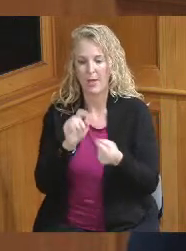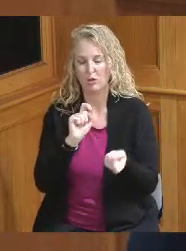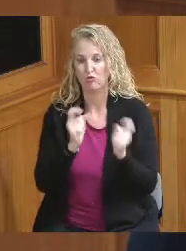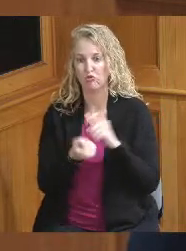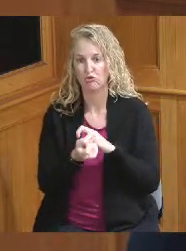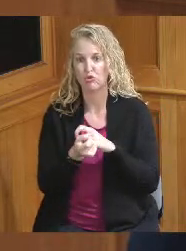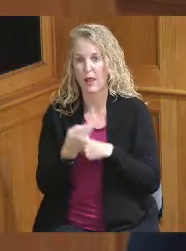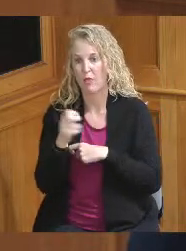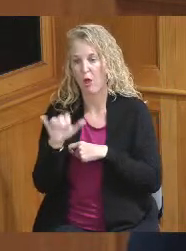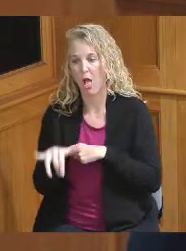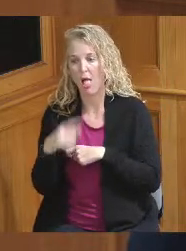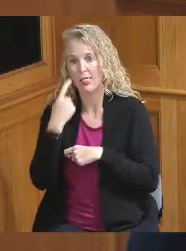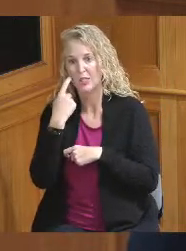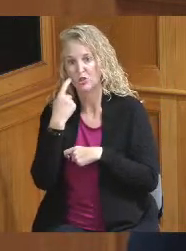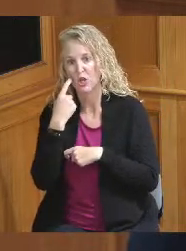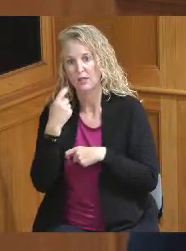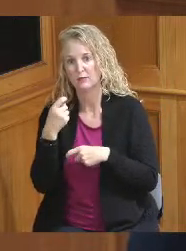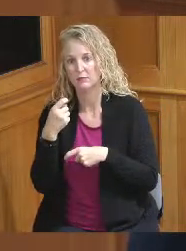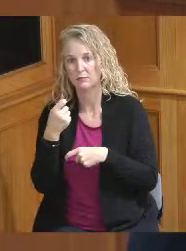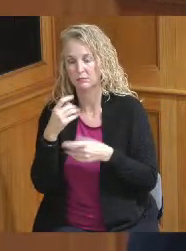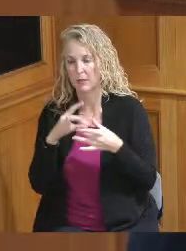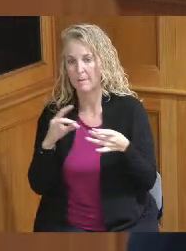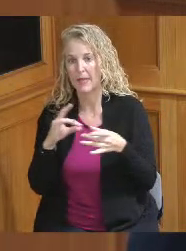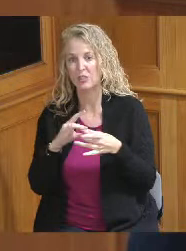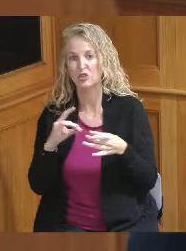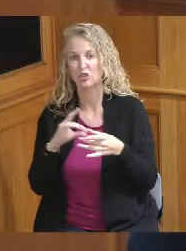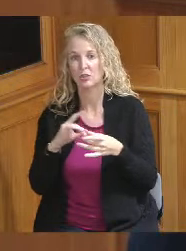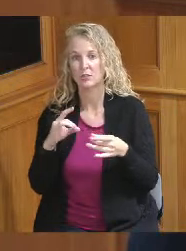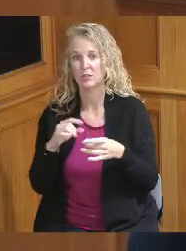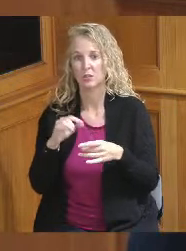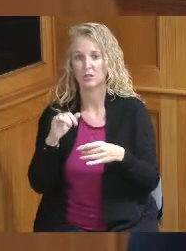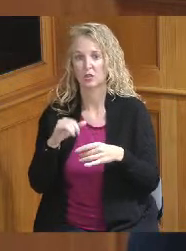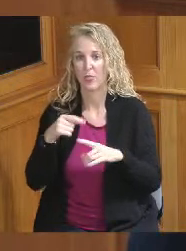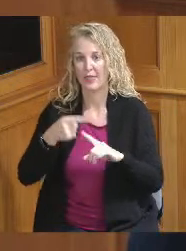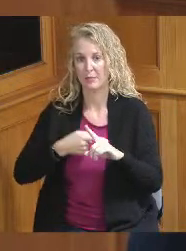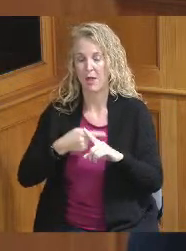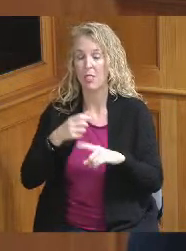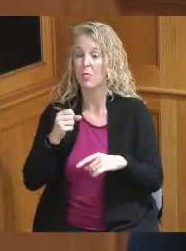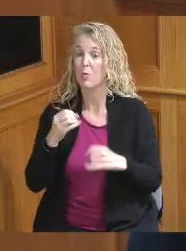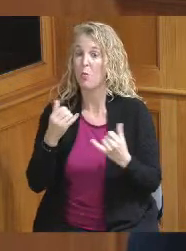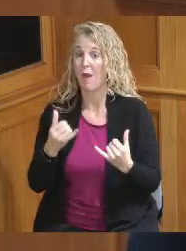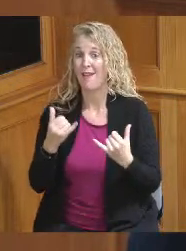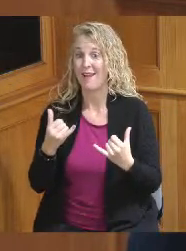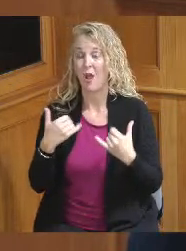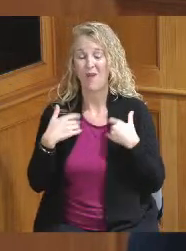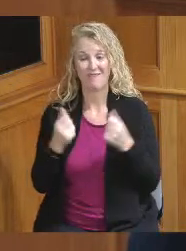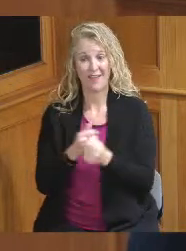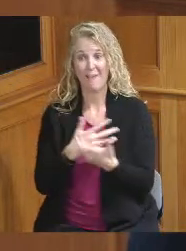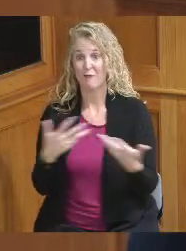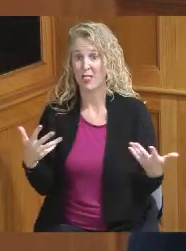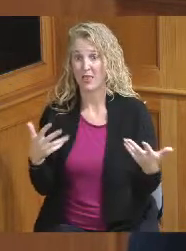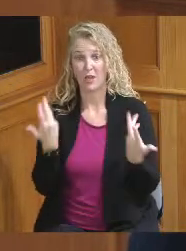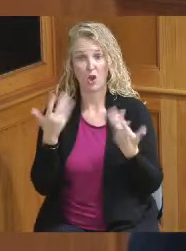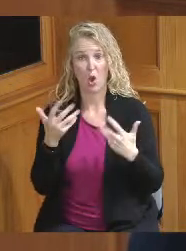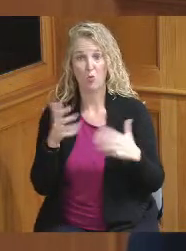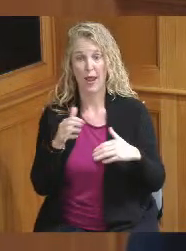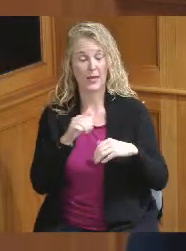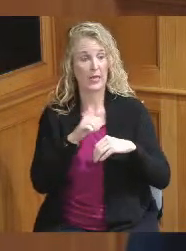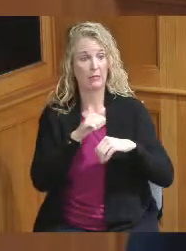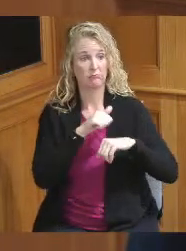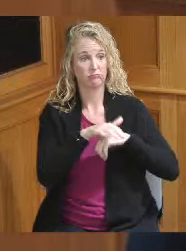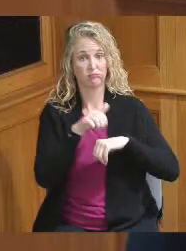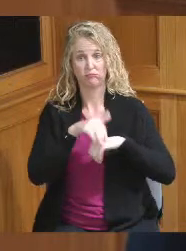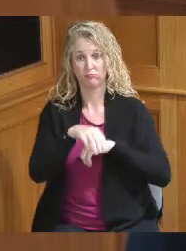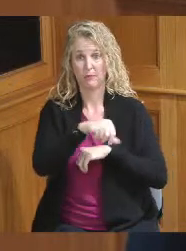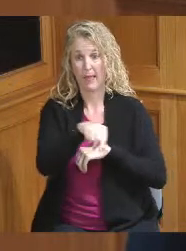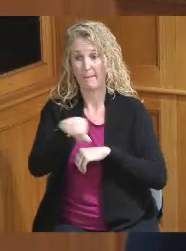that Holly had just brought to the table right at the beginning of this month. So currently, we do have everything either under obligation, and we